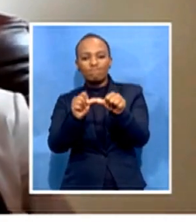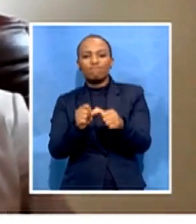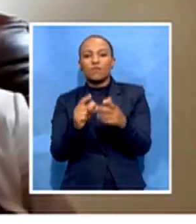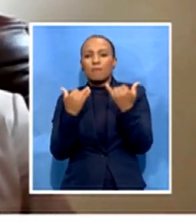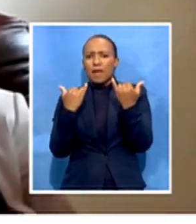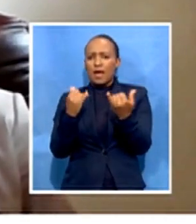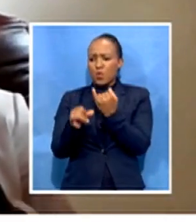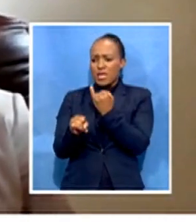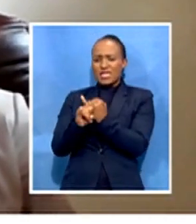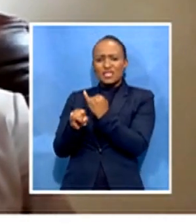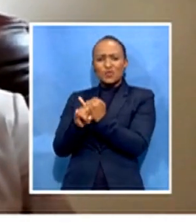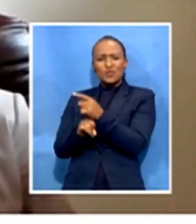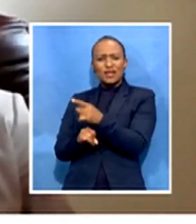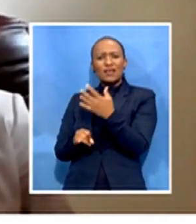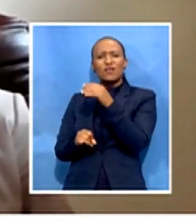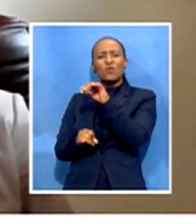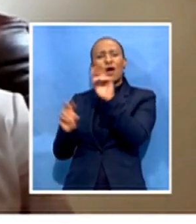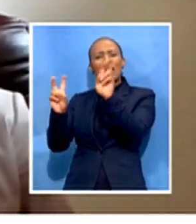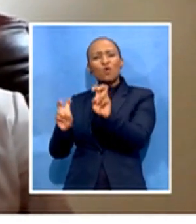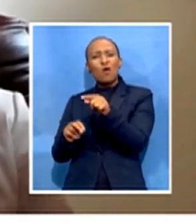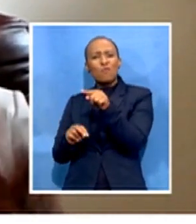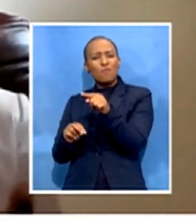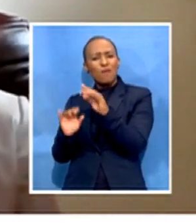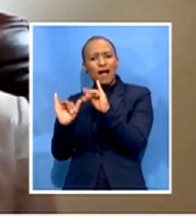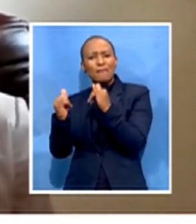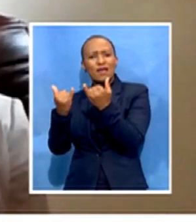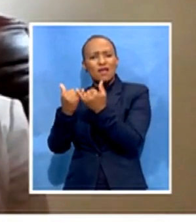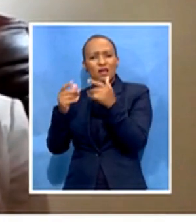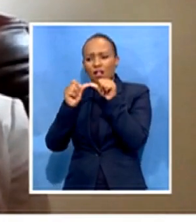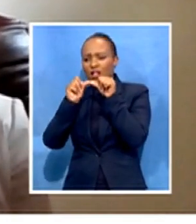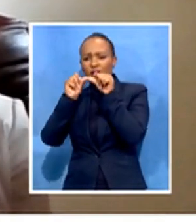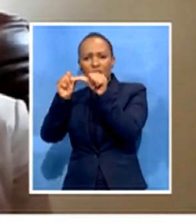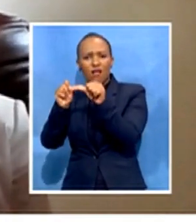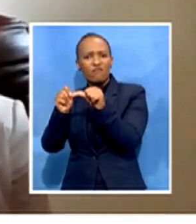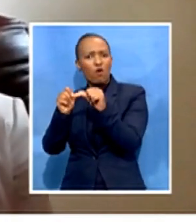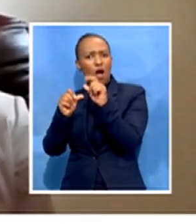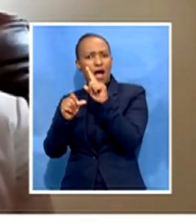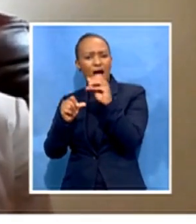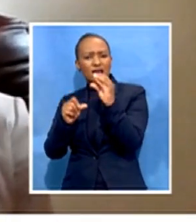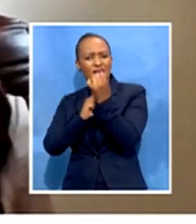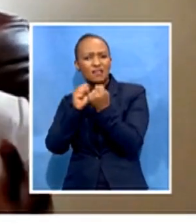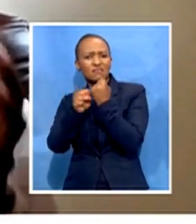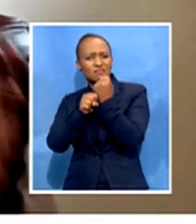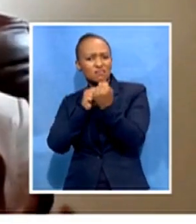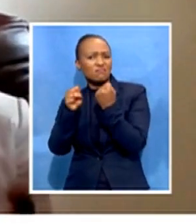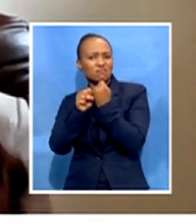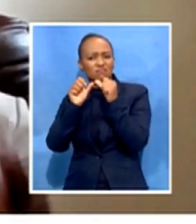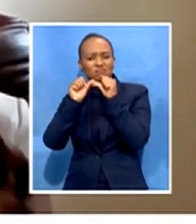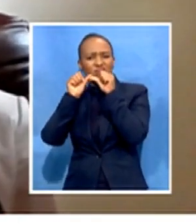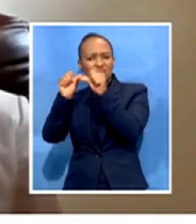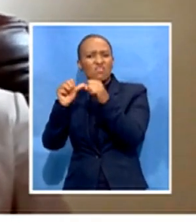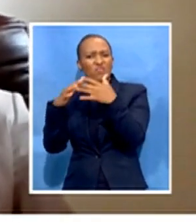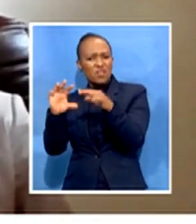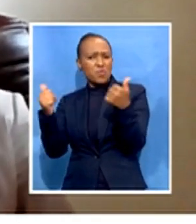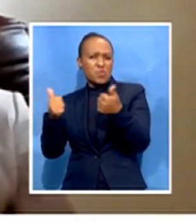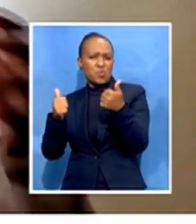has been around for more than 100 years, and we've been brilliant. We've had countries come to learn from ESCOM